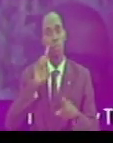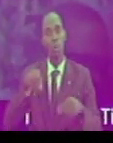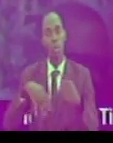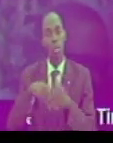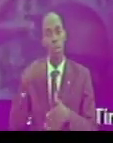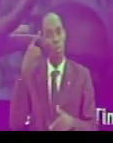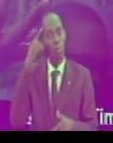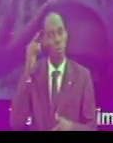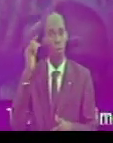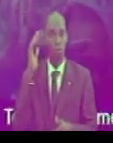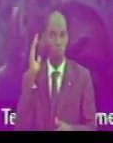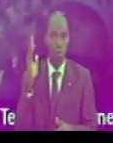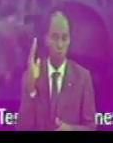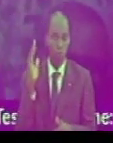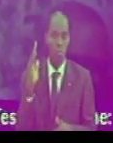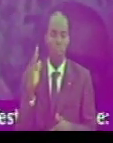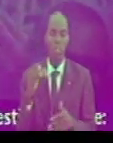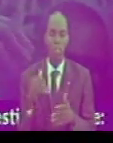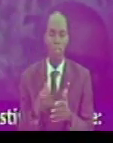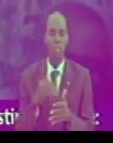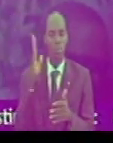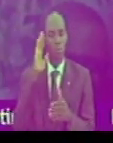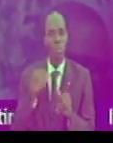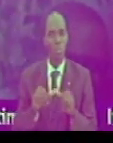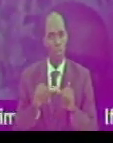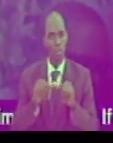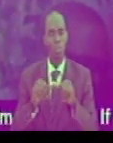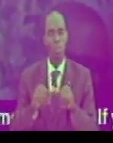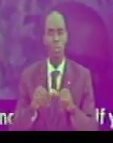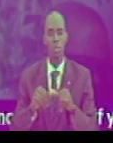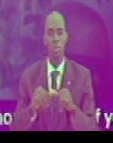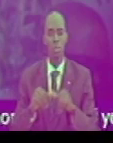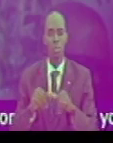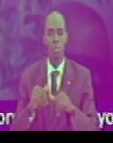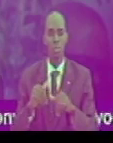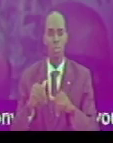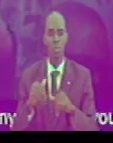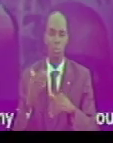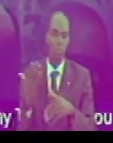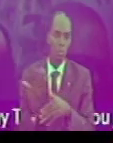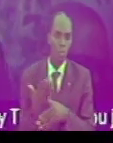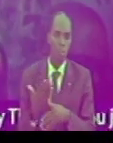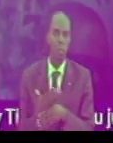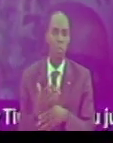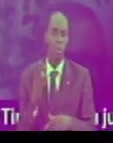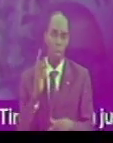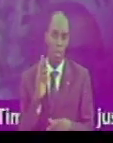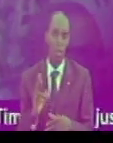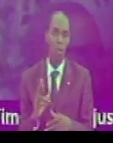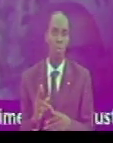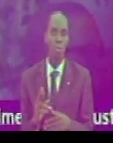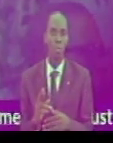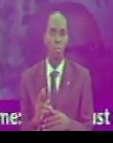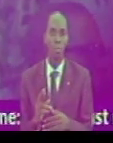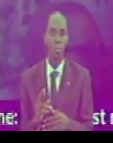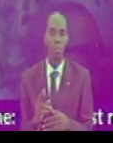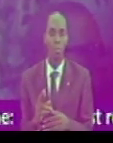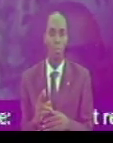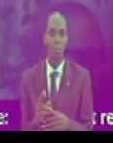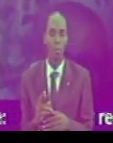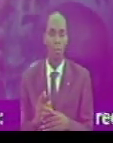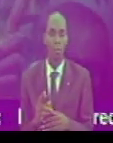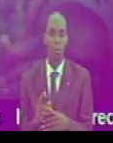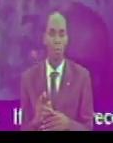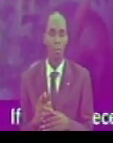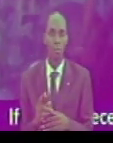It's infection. That is itching of the body. So I'll be passing through the pain. And there was a